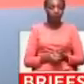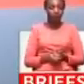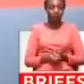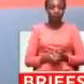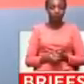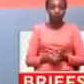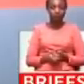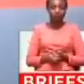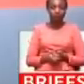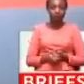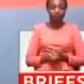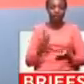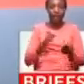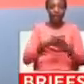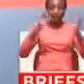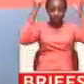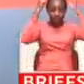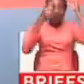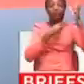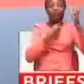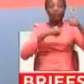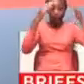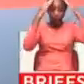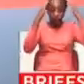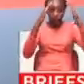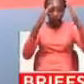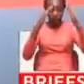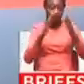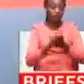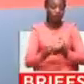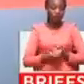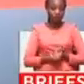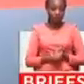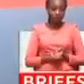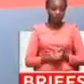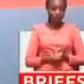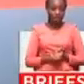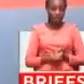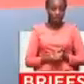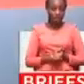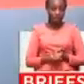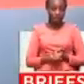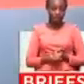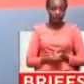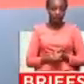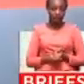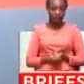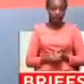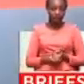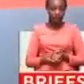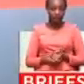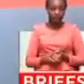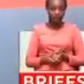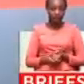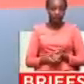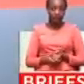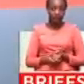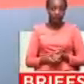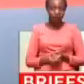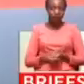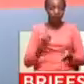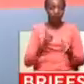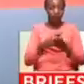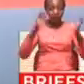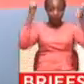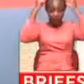you to cooperate. In fact, Satan needs human beings so that he can attack human beings. So what does he do? He'll give you a